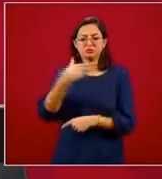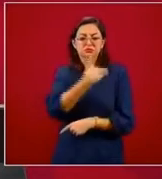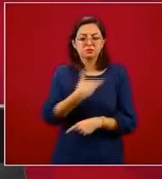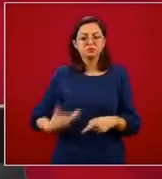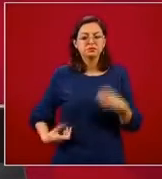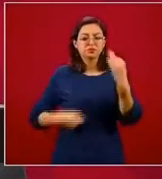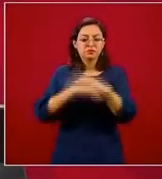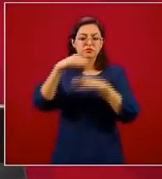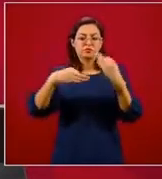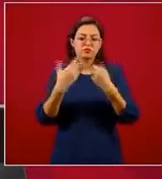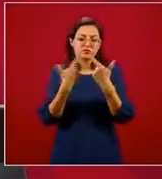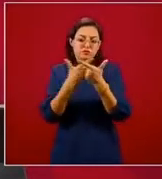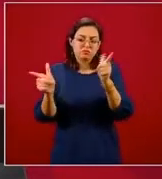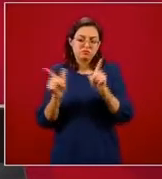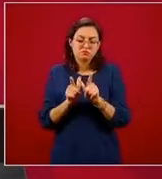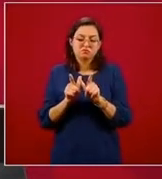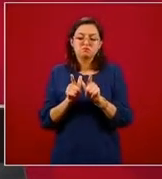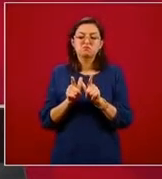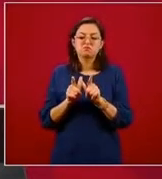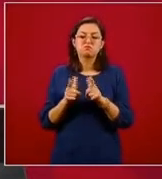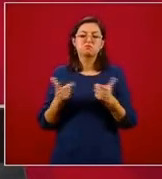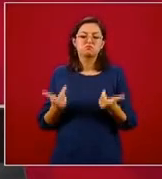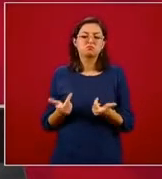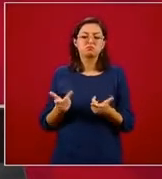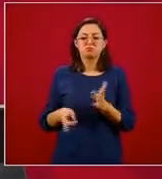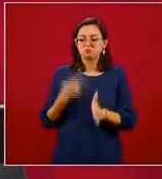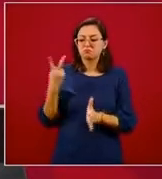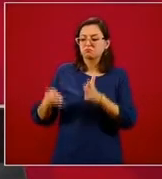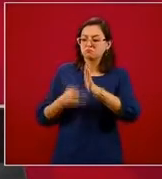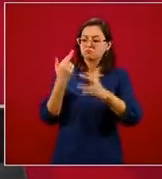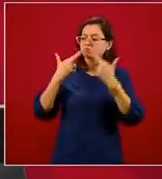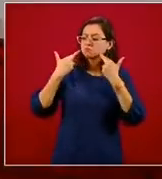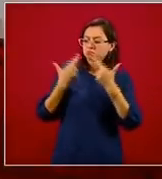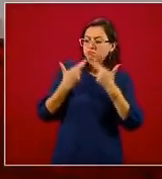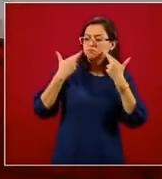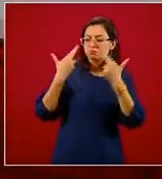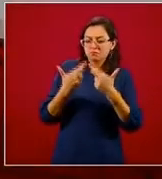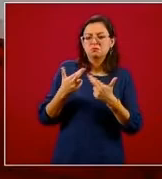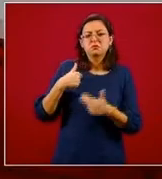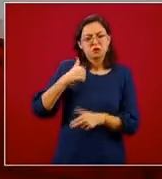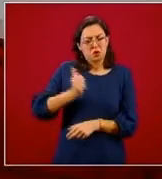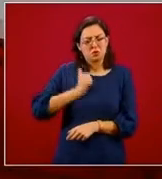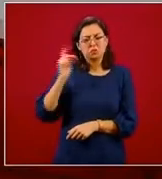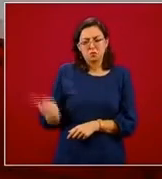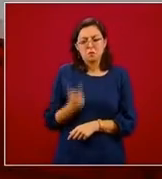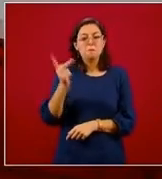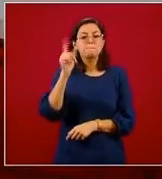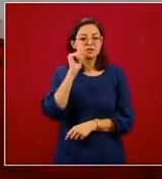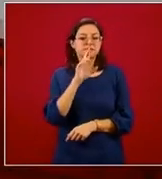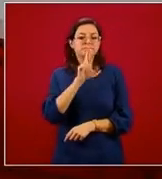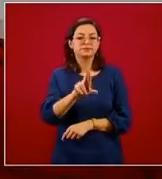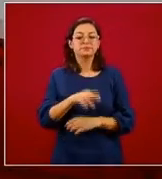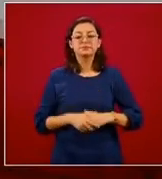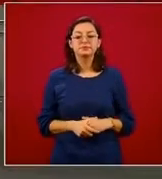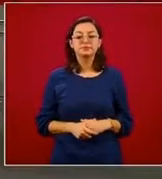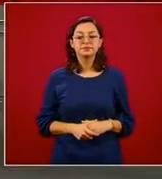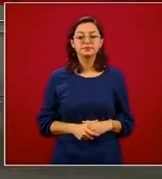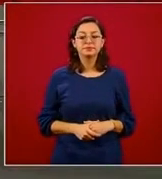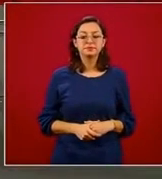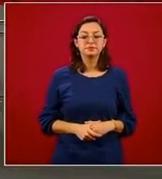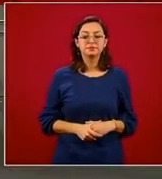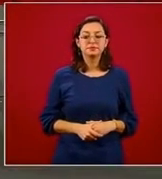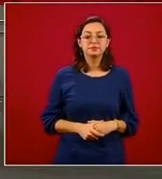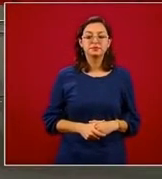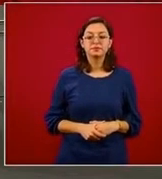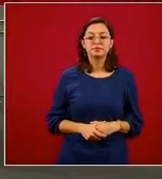follow-up cuando vemos meeting el with the trabajo, president hacemos and our work esto group. 2 o 3 veces a la semana And we y do that 2 or aprovecho y 3 lo times pregunto y per week. mañana se los And I contesto. will take advantage Por